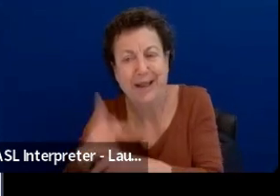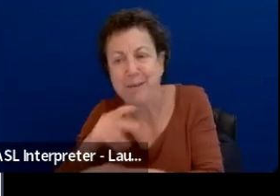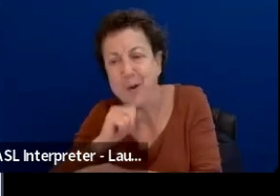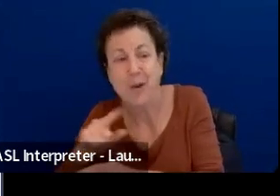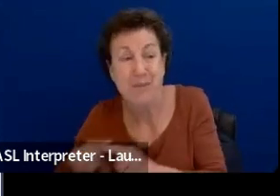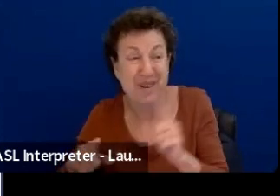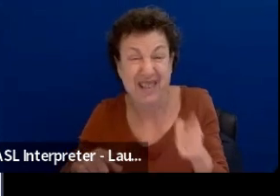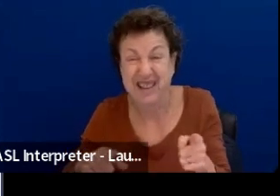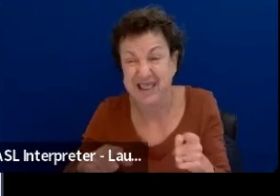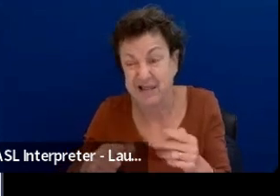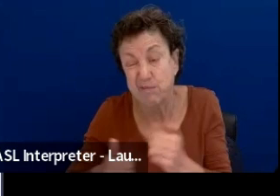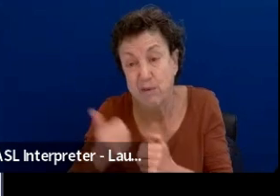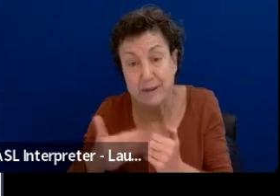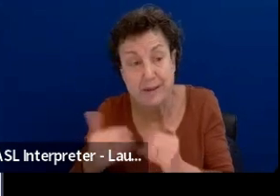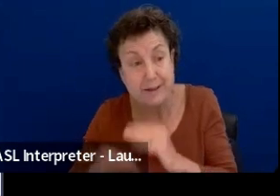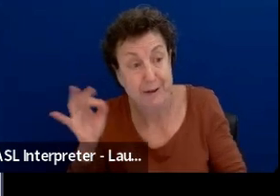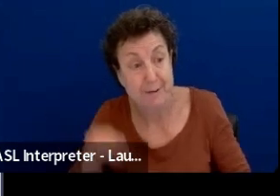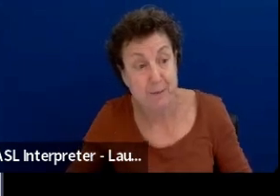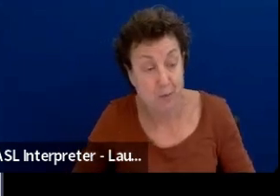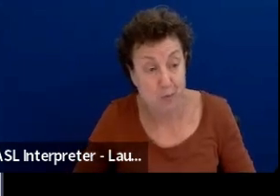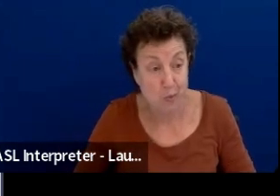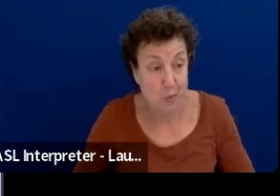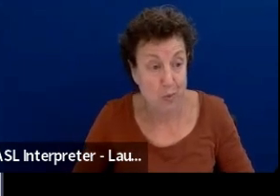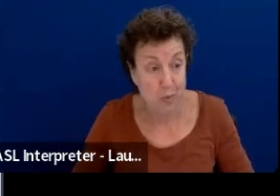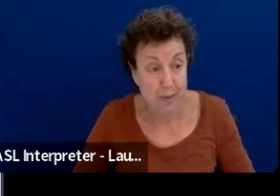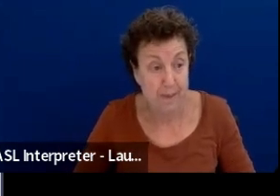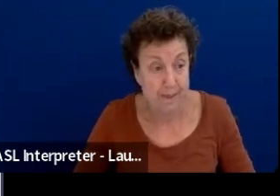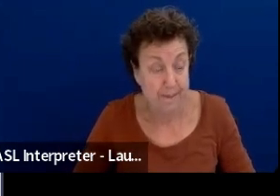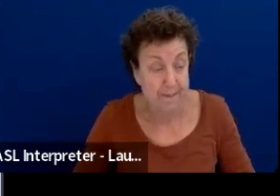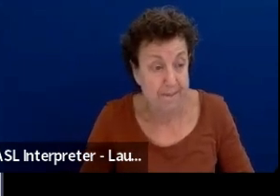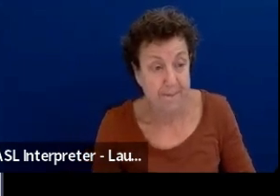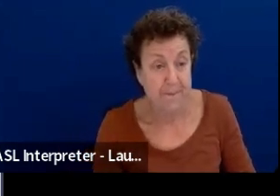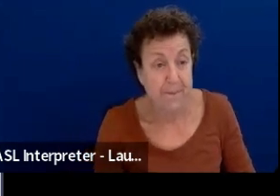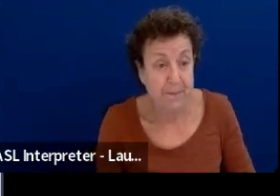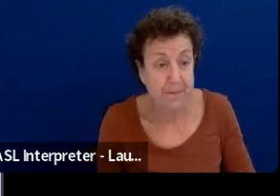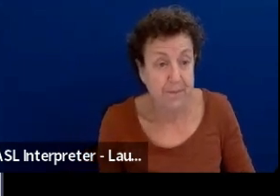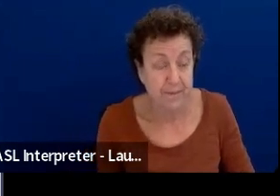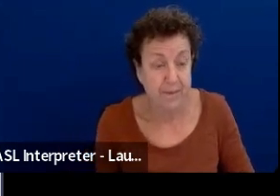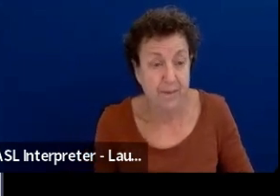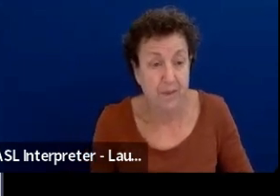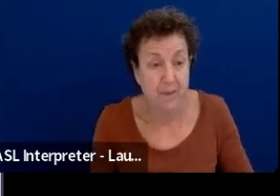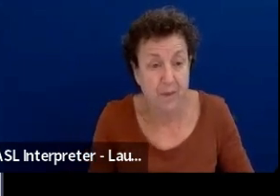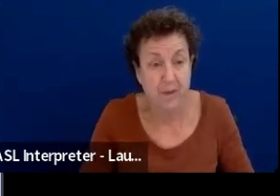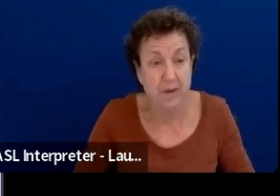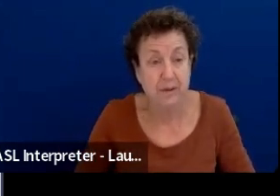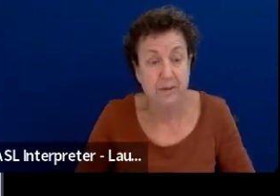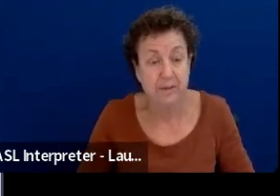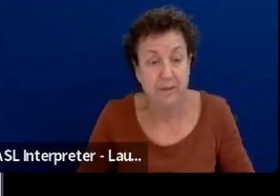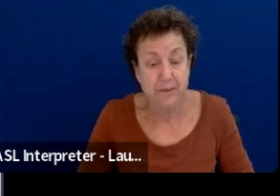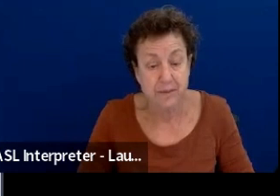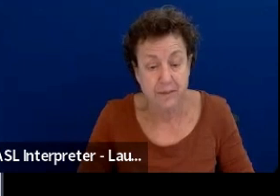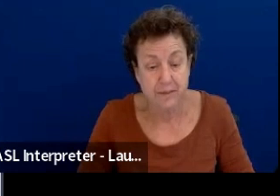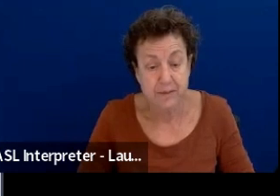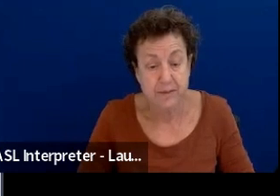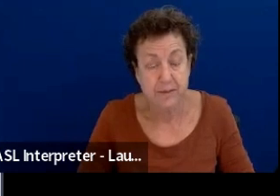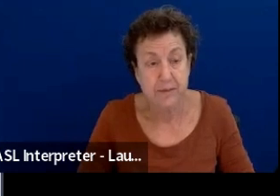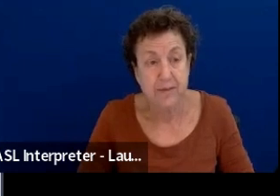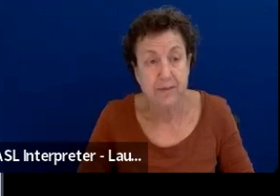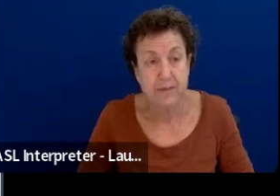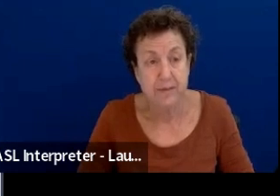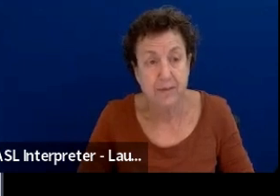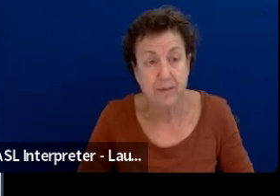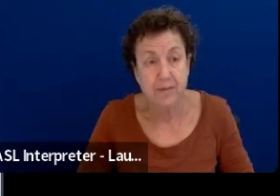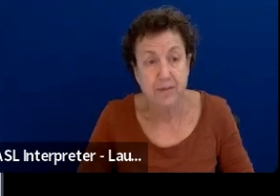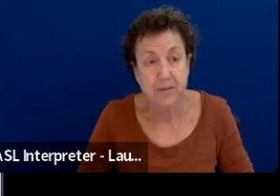is the easiest way that I found to get to that list of abbreviations. If there's something on a